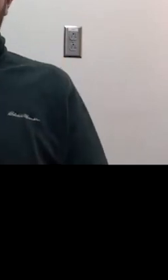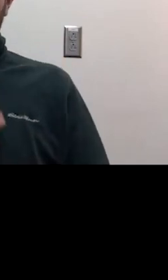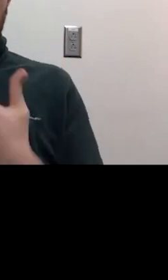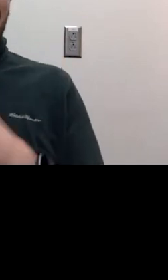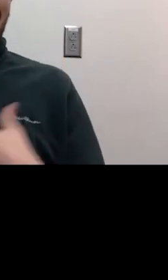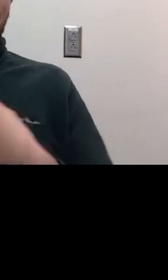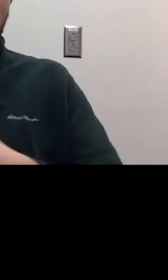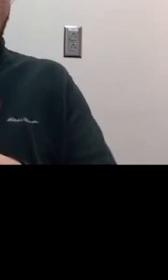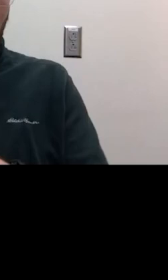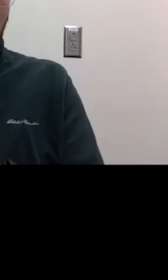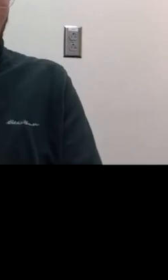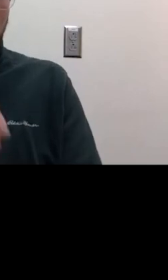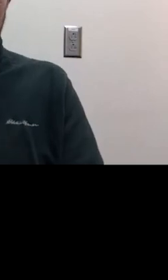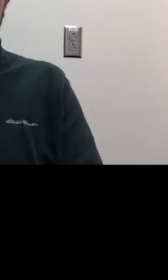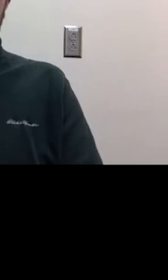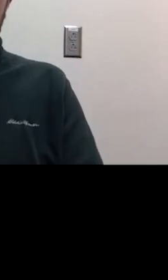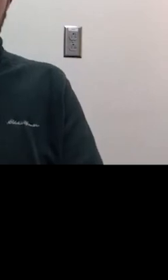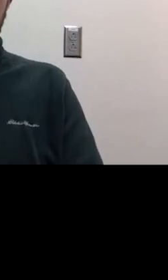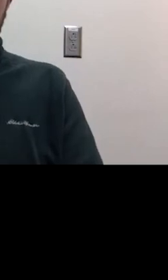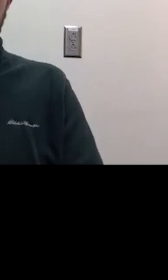So I